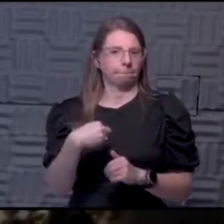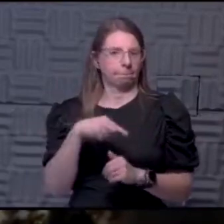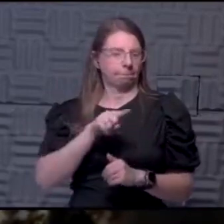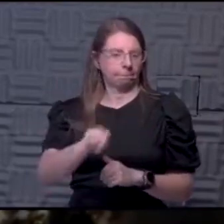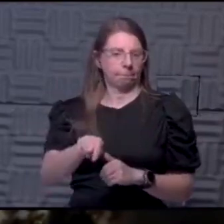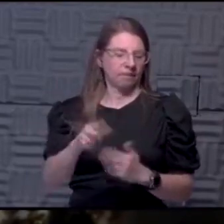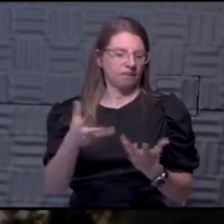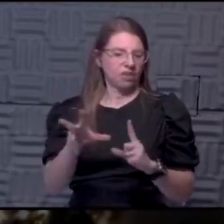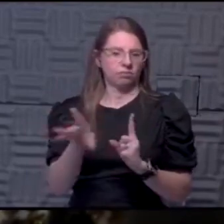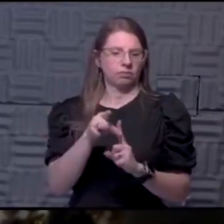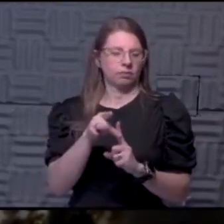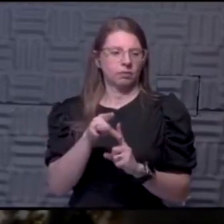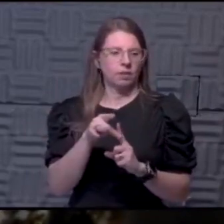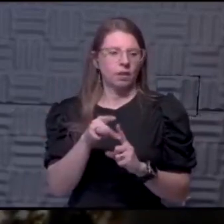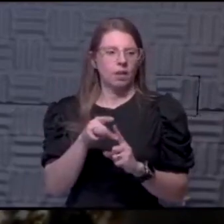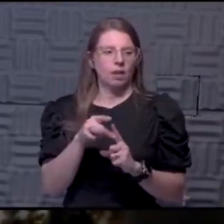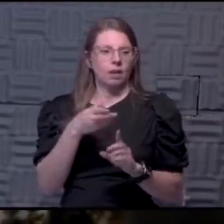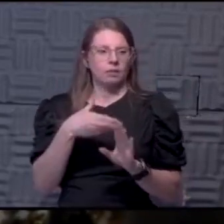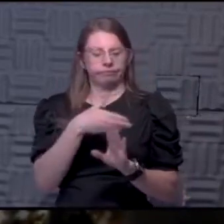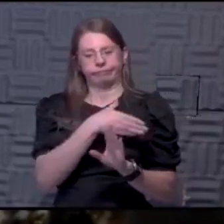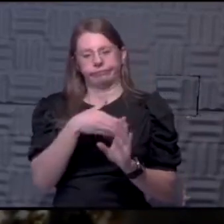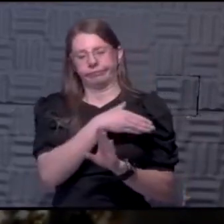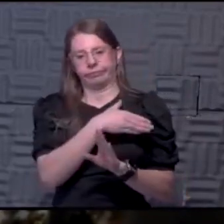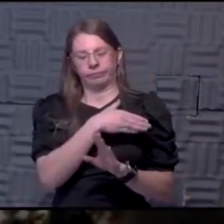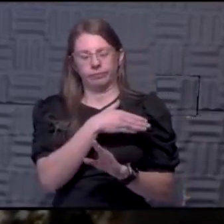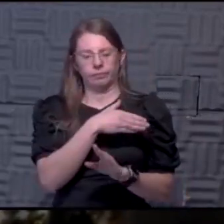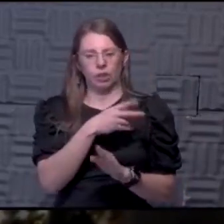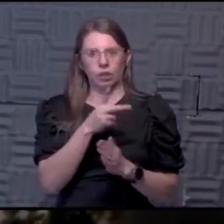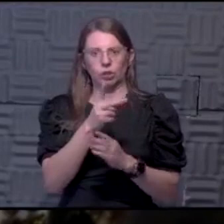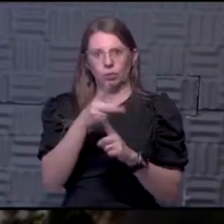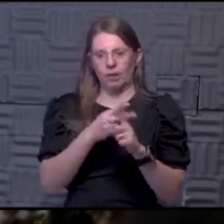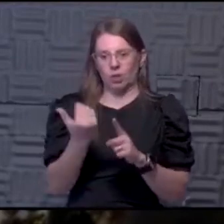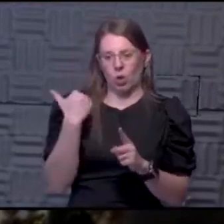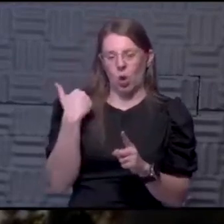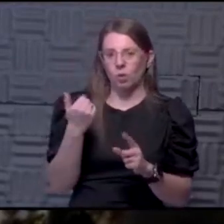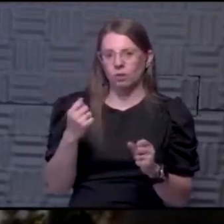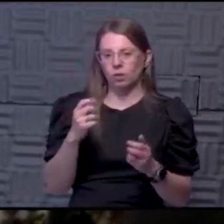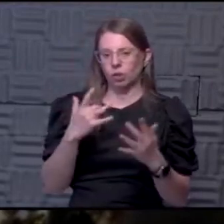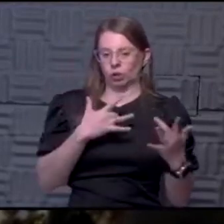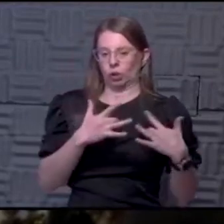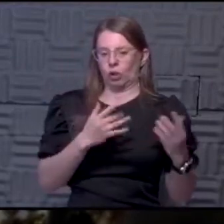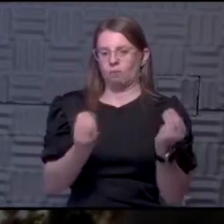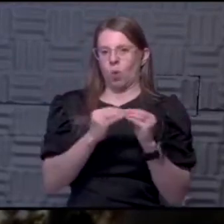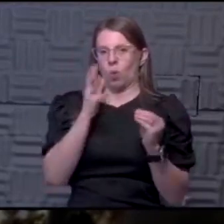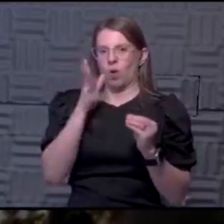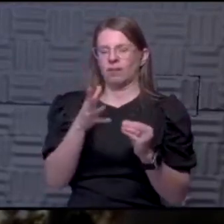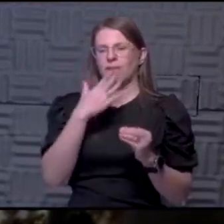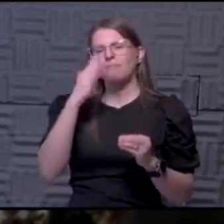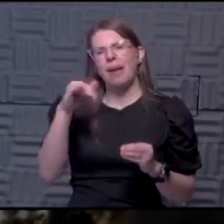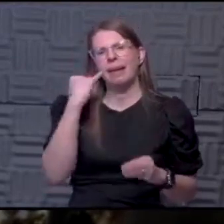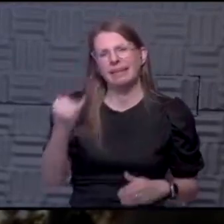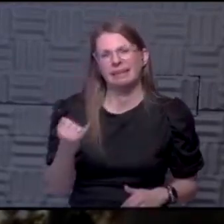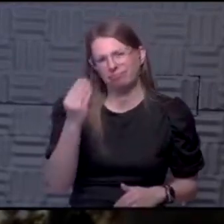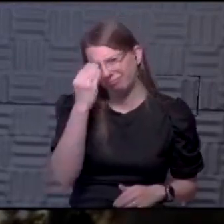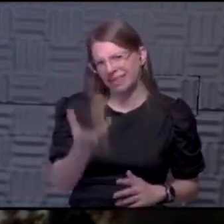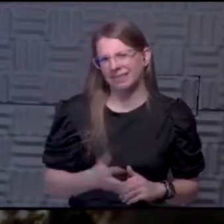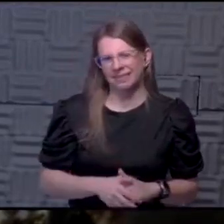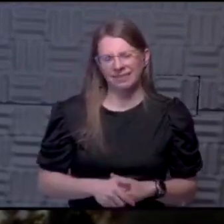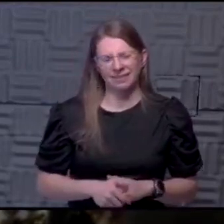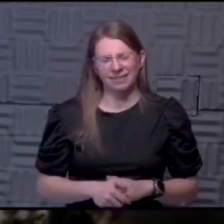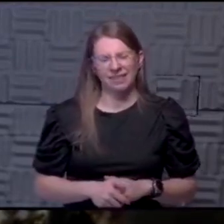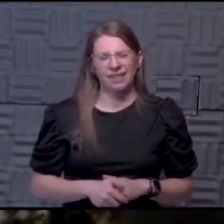acquired it probably than if we were having this conversation, 2 months ago or something. But that's a really bad idea. And